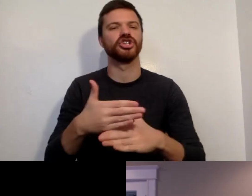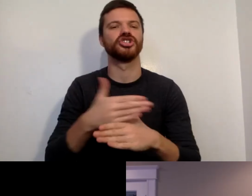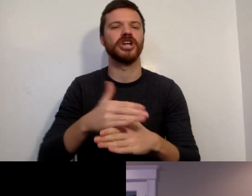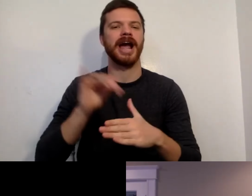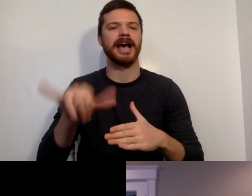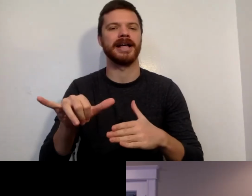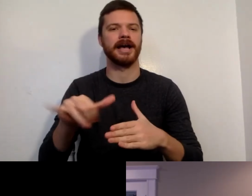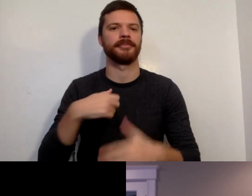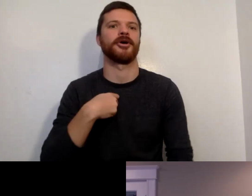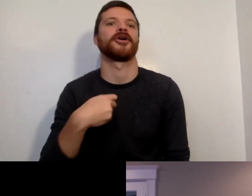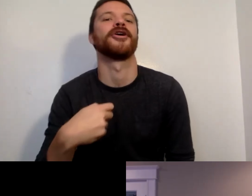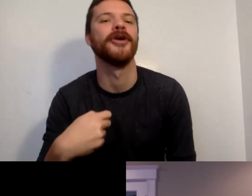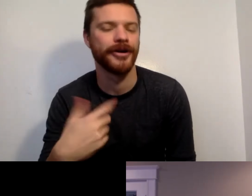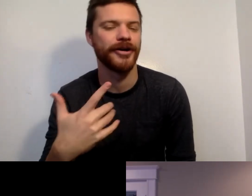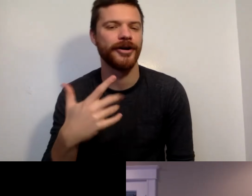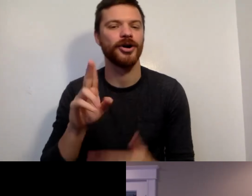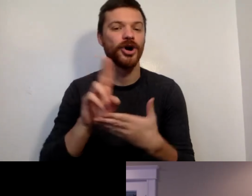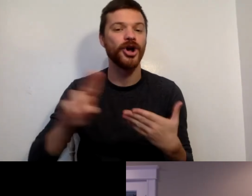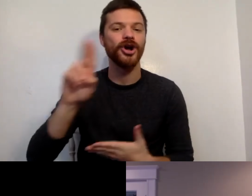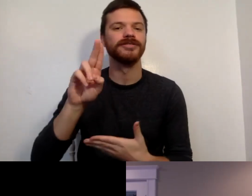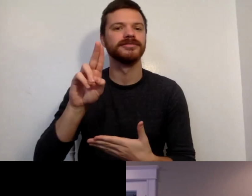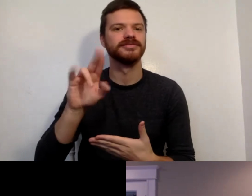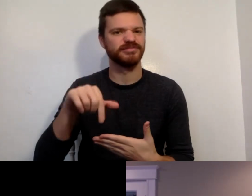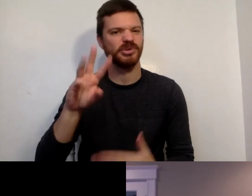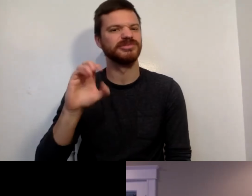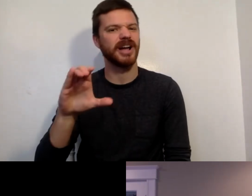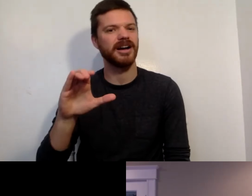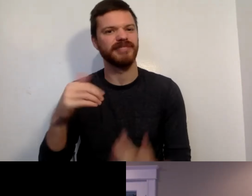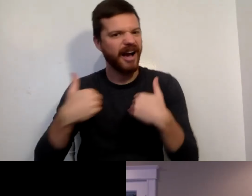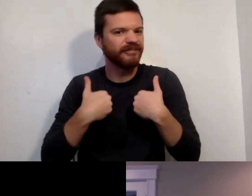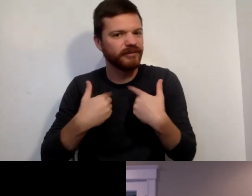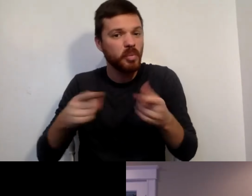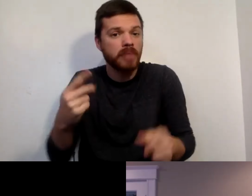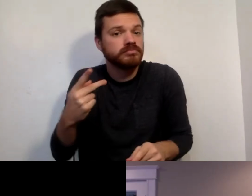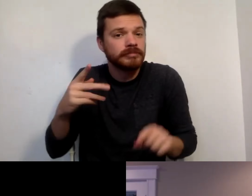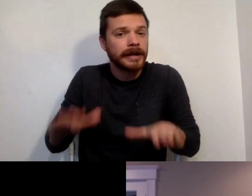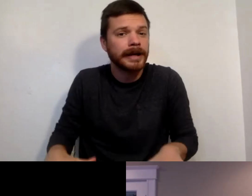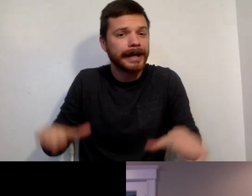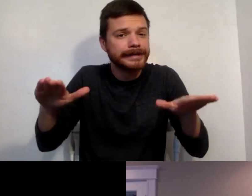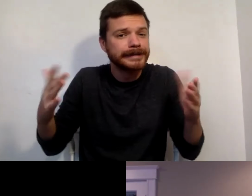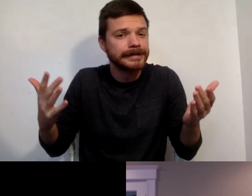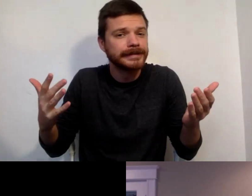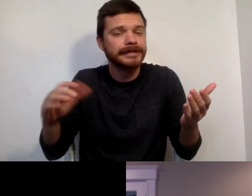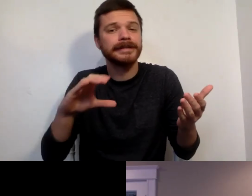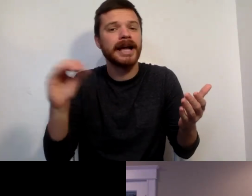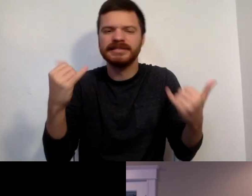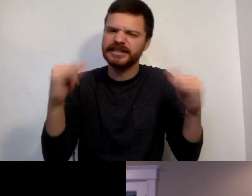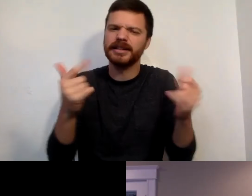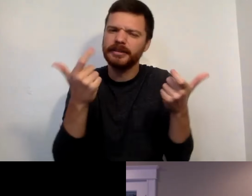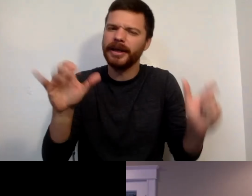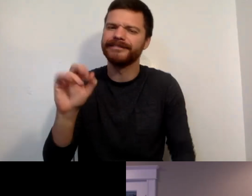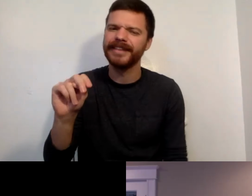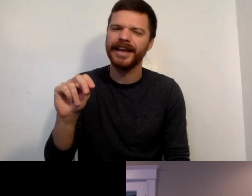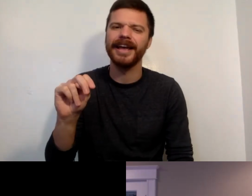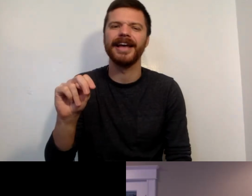draw that a university like UW can have when we were kids, and we're still big fans and text during